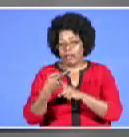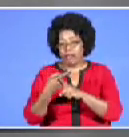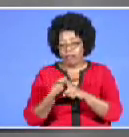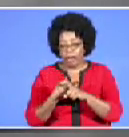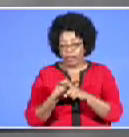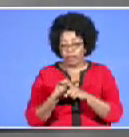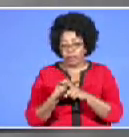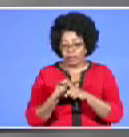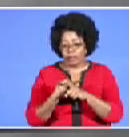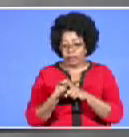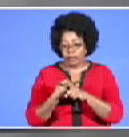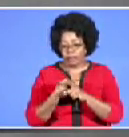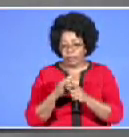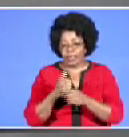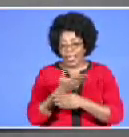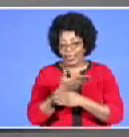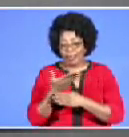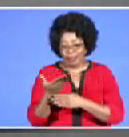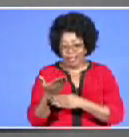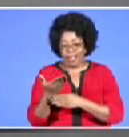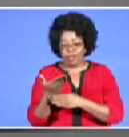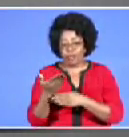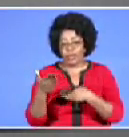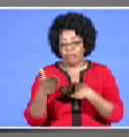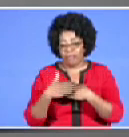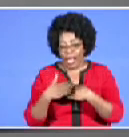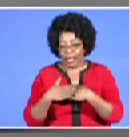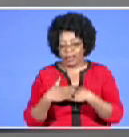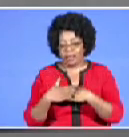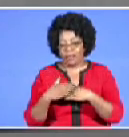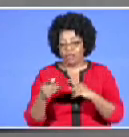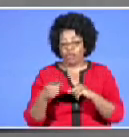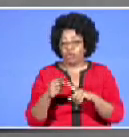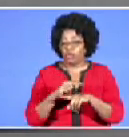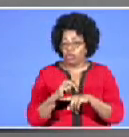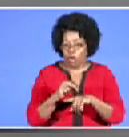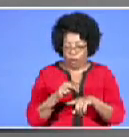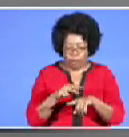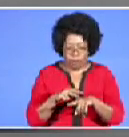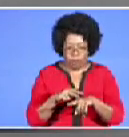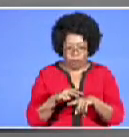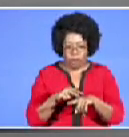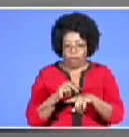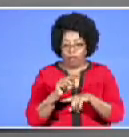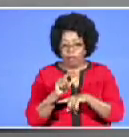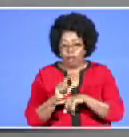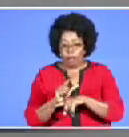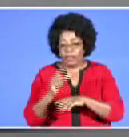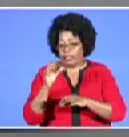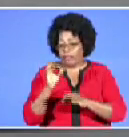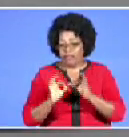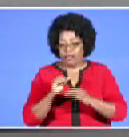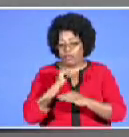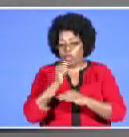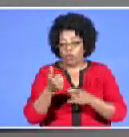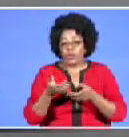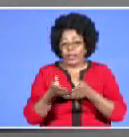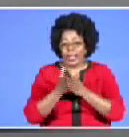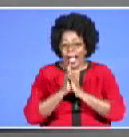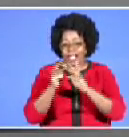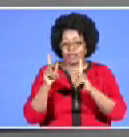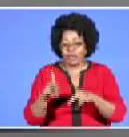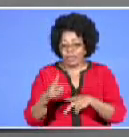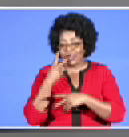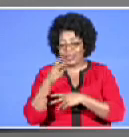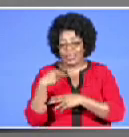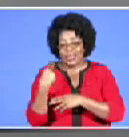know, things should pretty much be back to normal. But if it isn't, we're going to ask our customers to come and